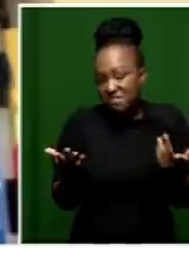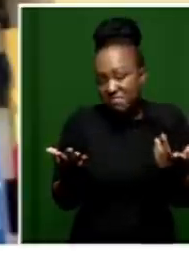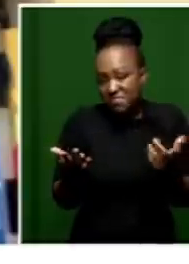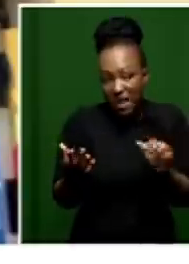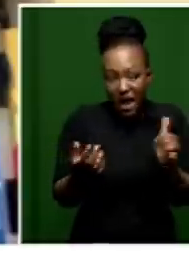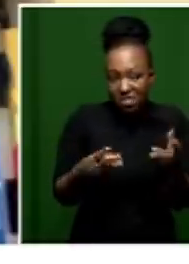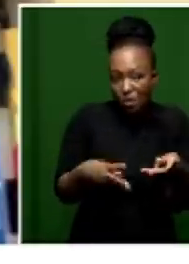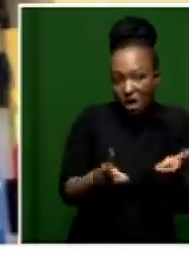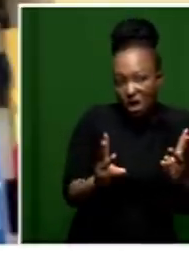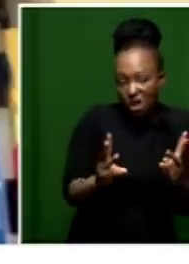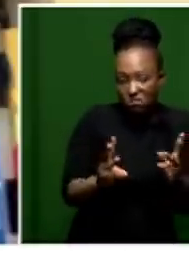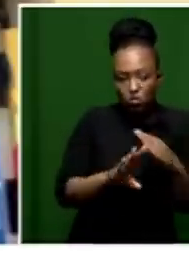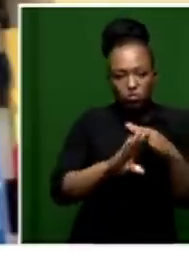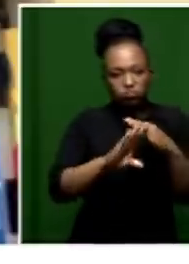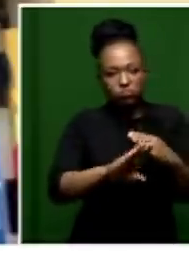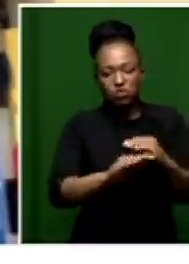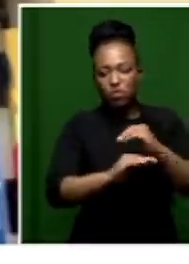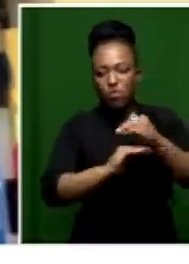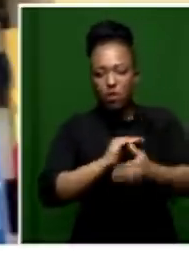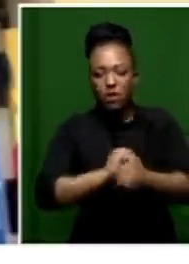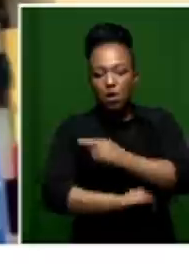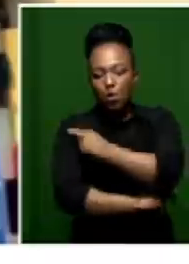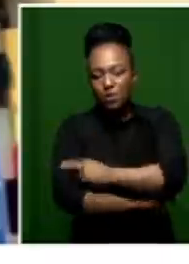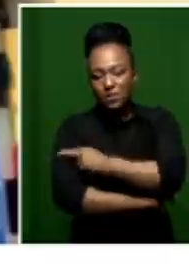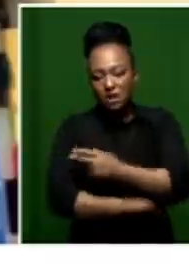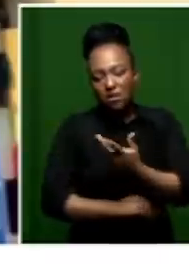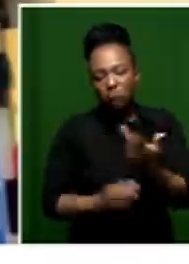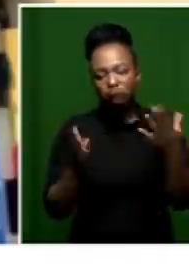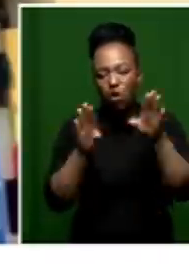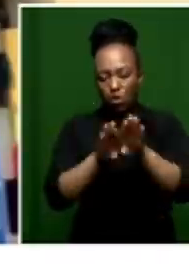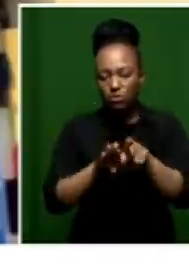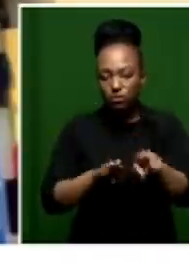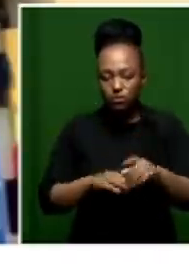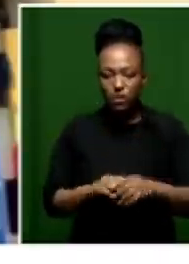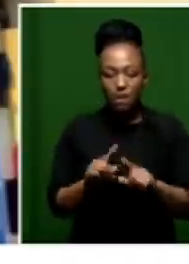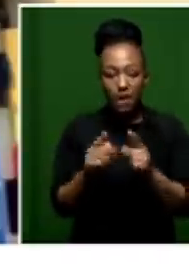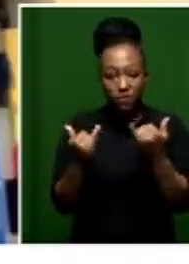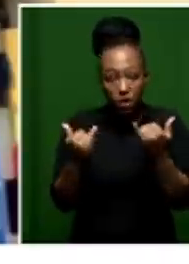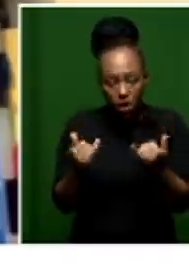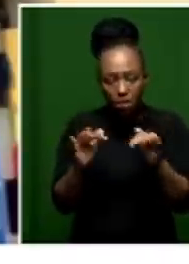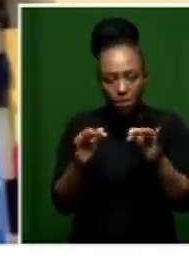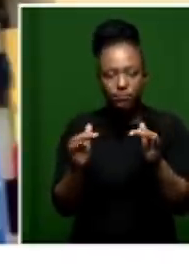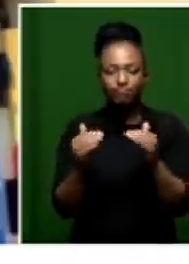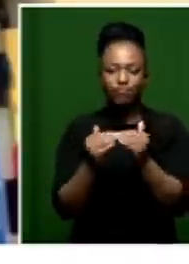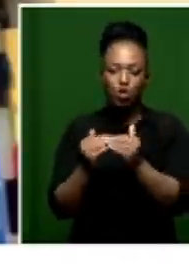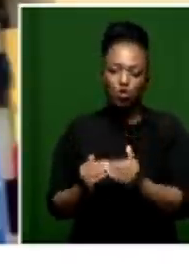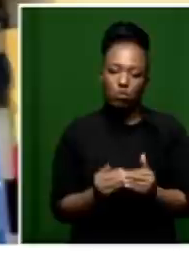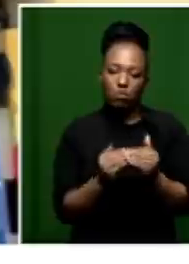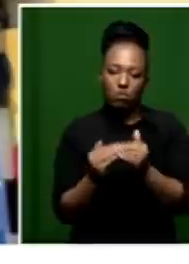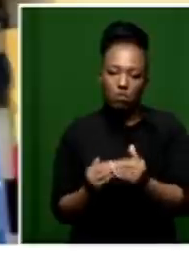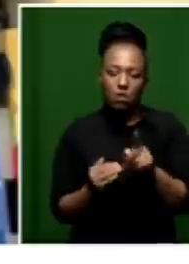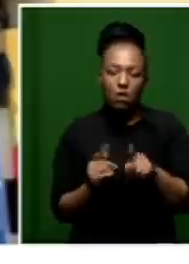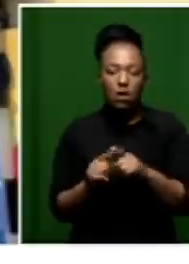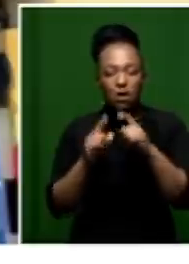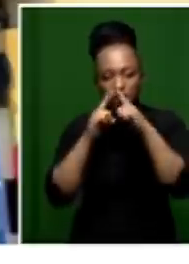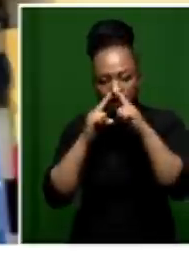resource to protect the hospital. So at the moment, would be people to be very careful, to use the mask, to get